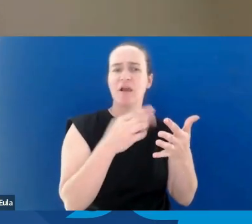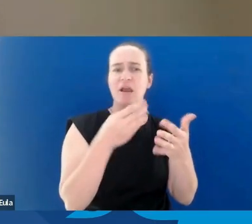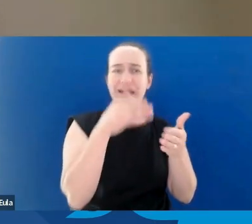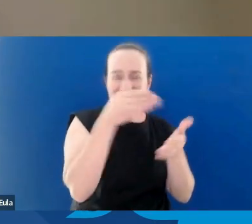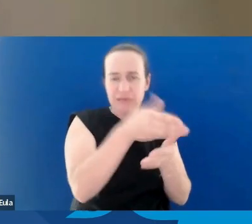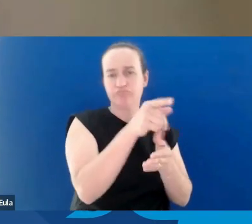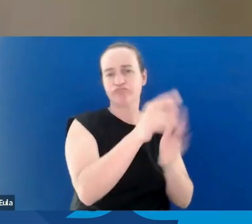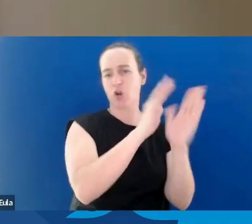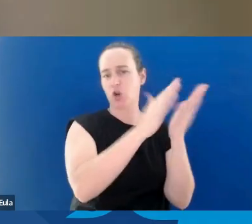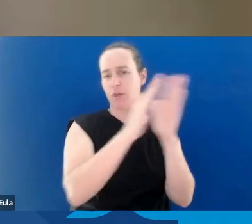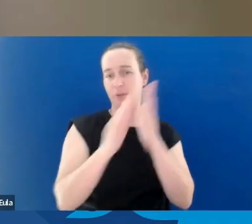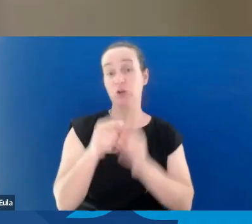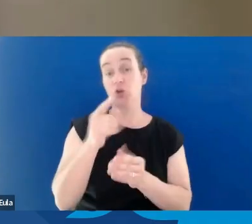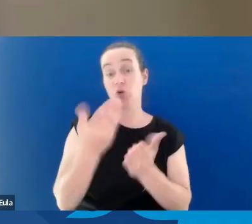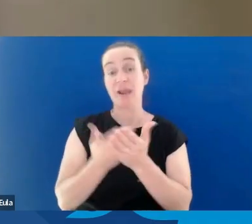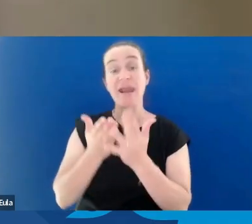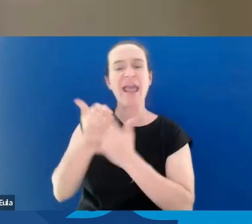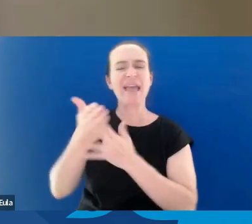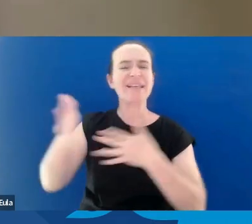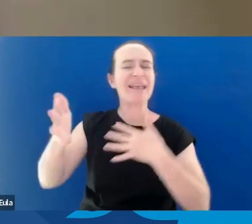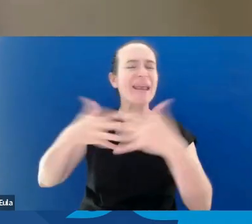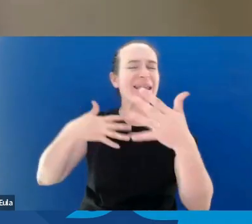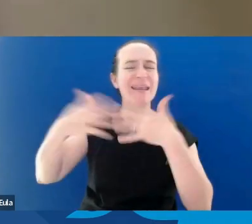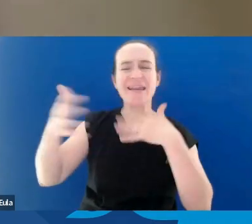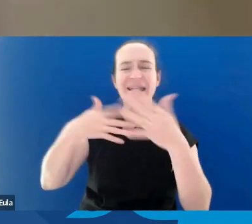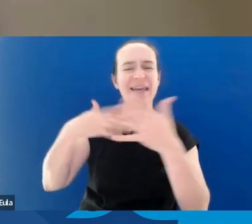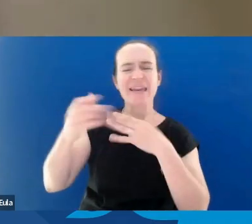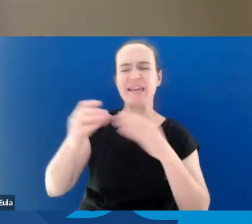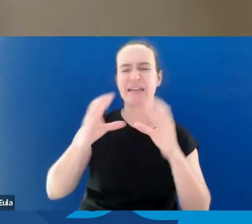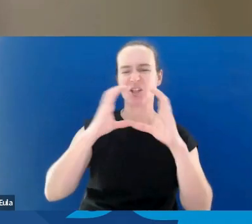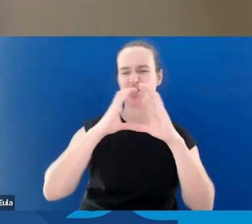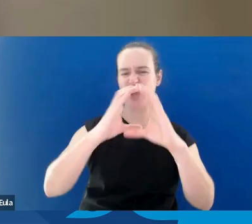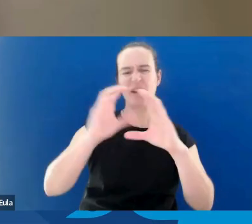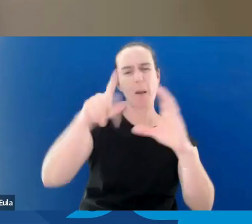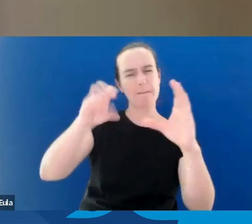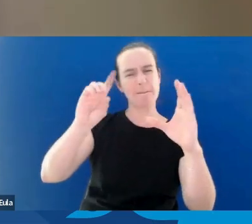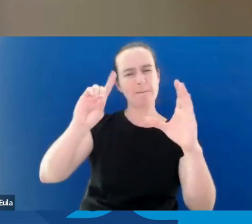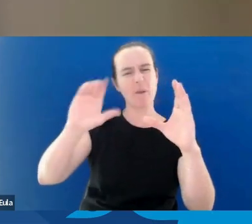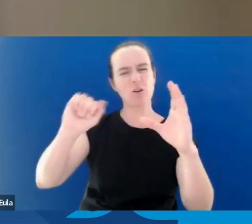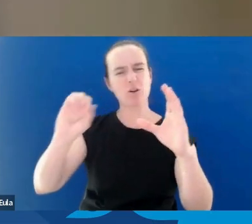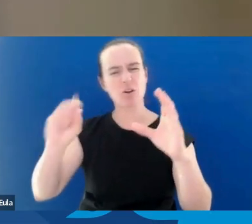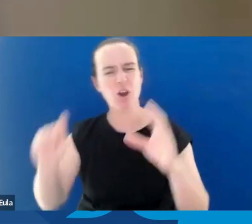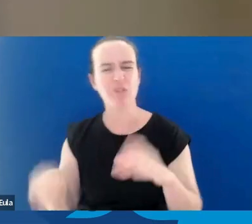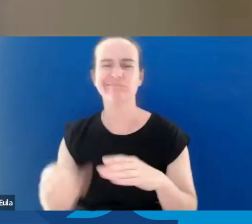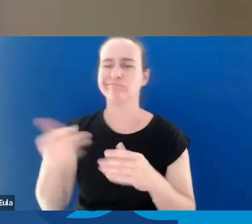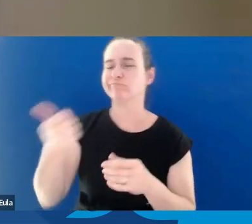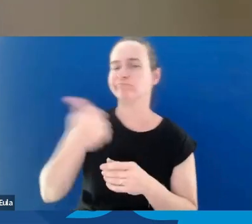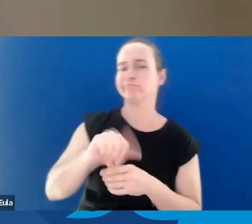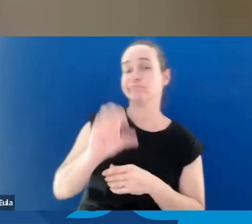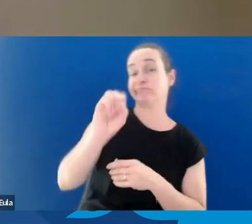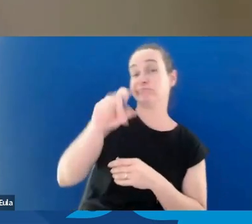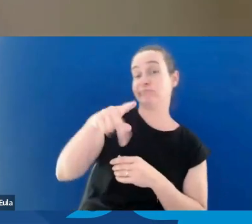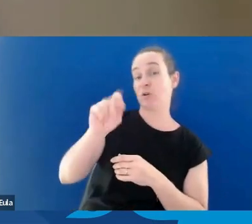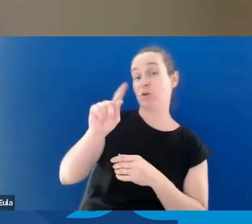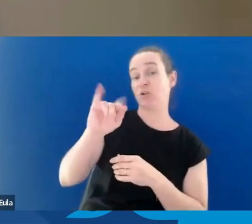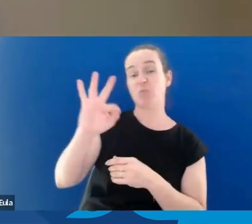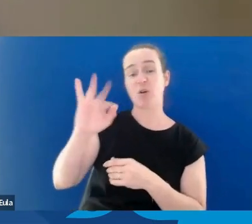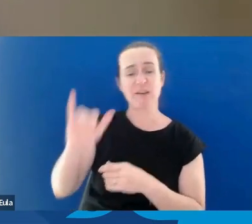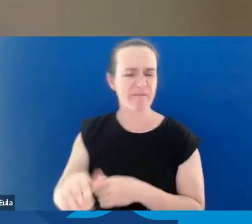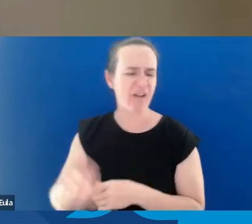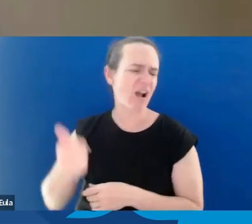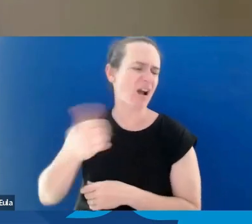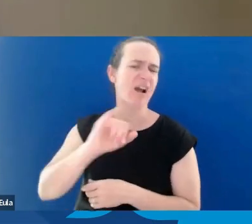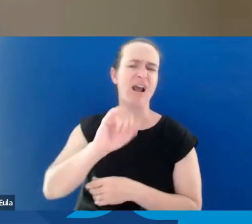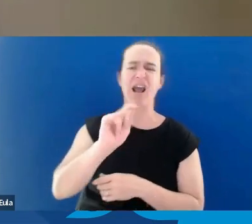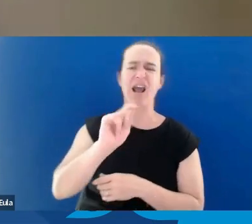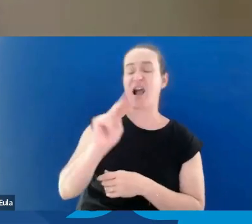can access it on any podcast channel that you use, including iTunes, Spotify, and the NACOSA YouTube